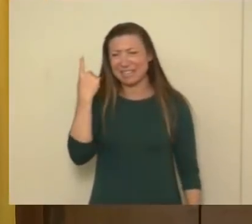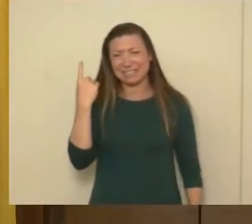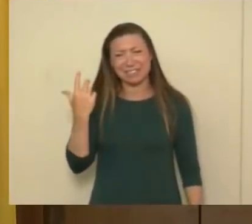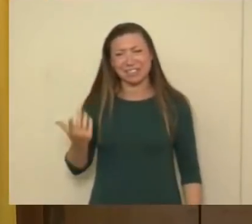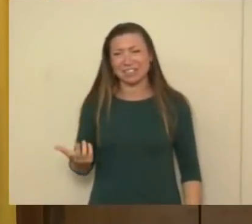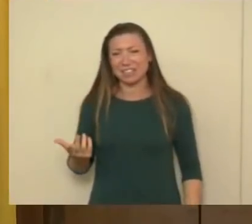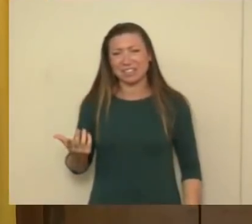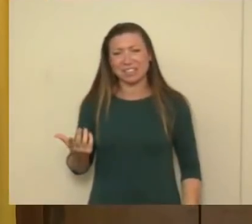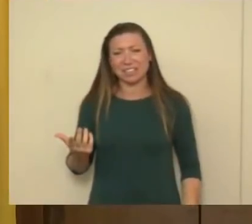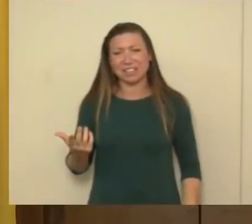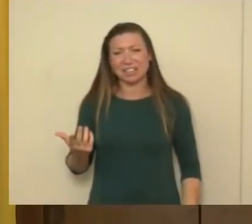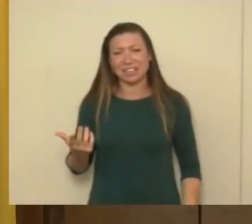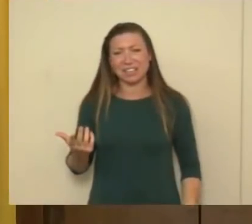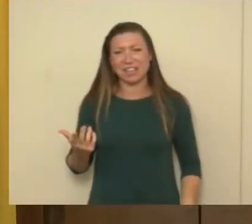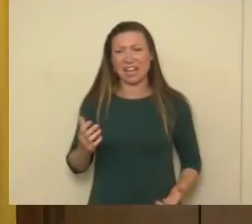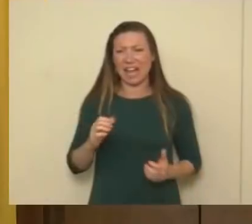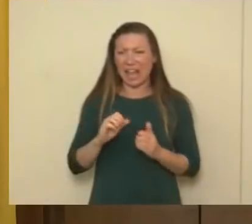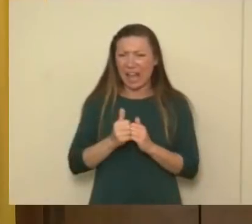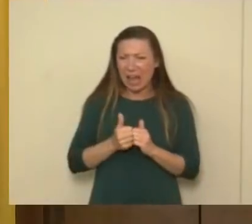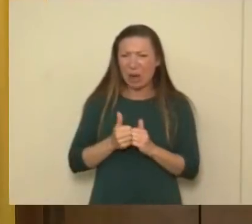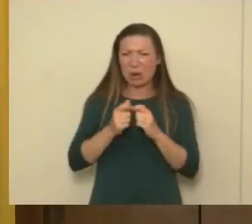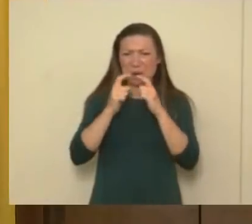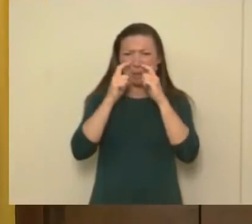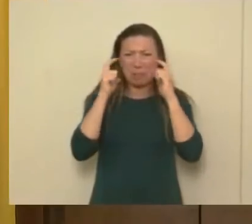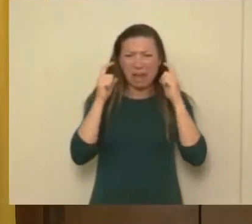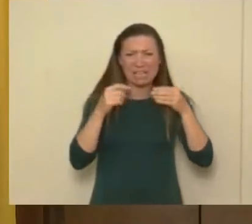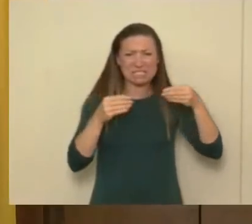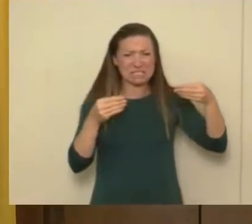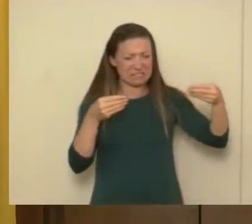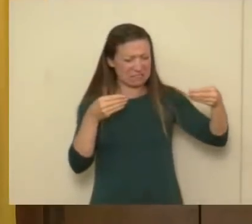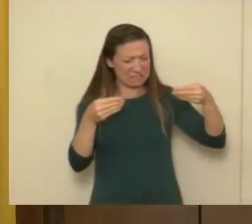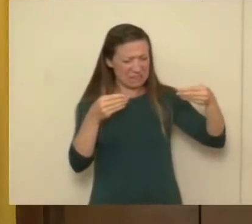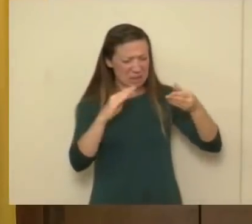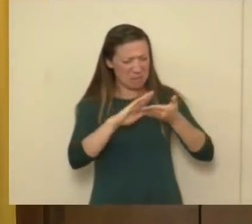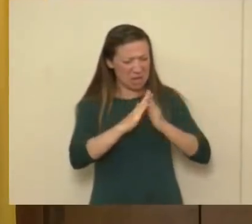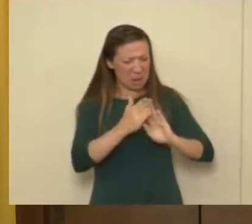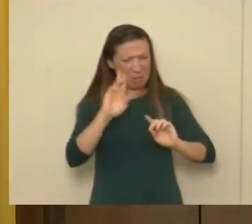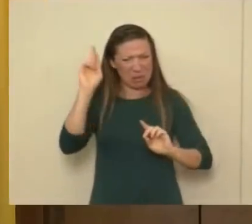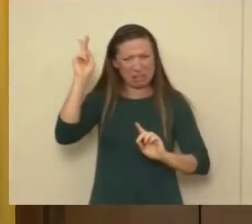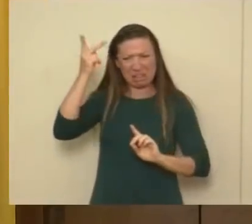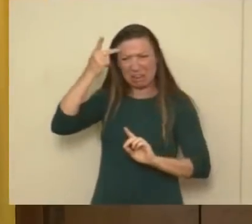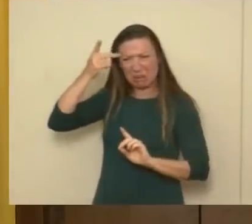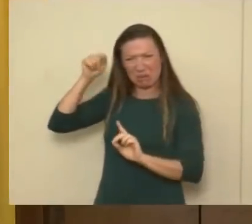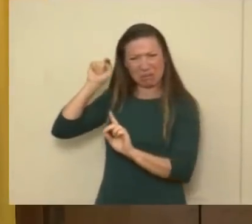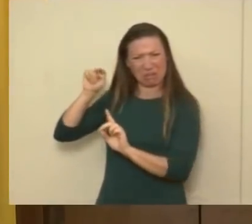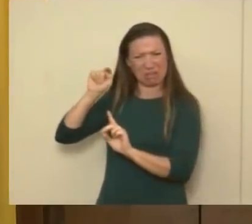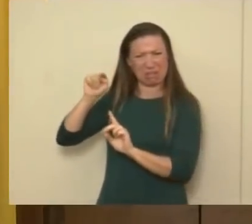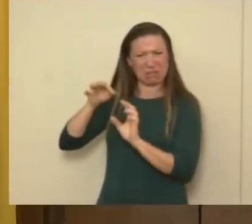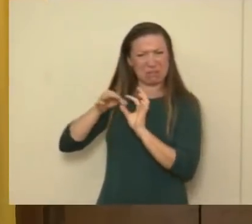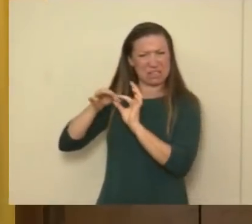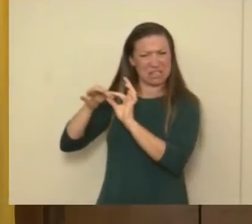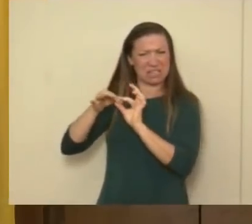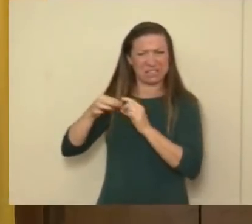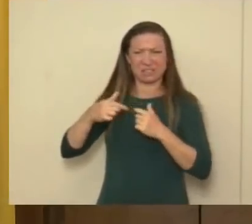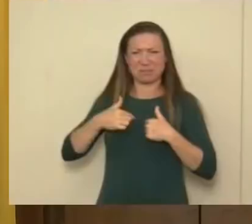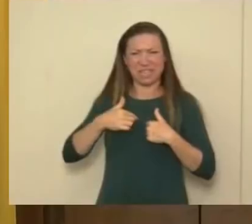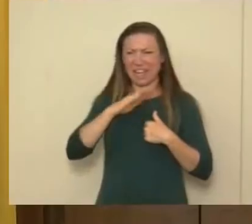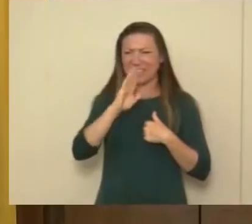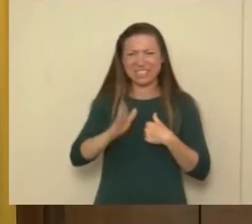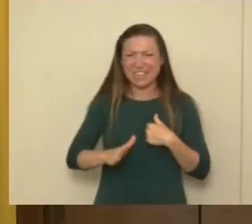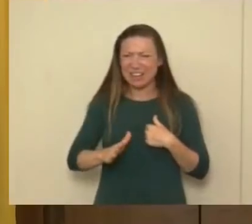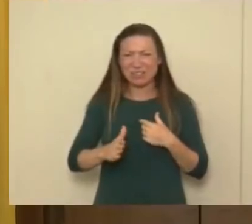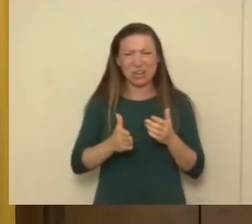how masks became political. Right? Now, I never ask anyone who, my dentist or the hygienist or someone